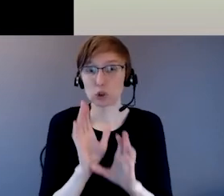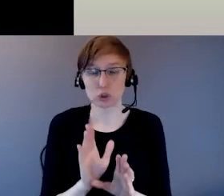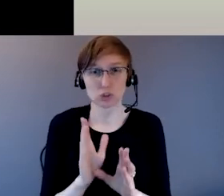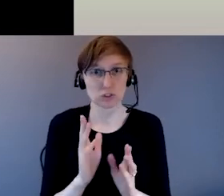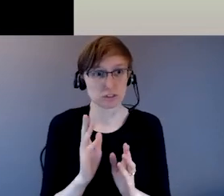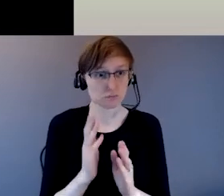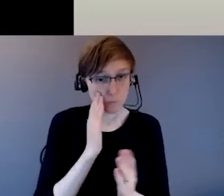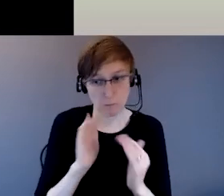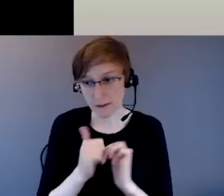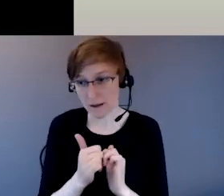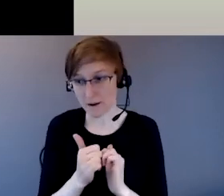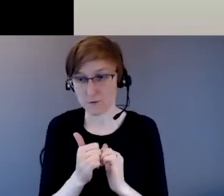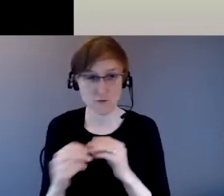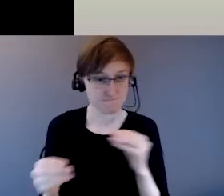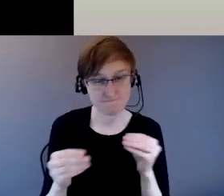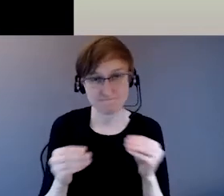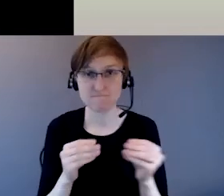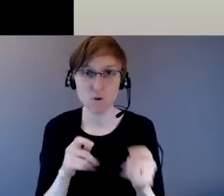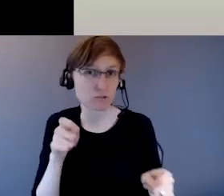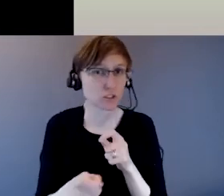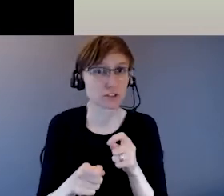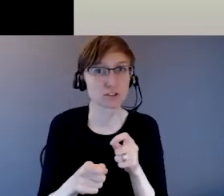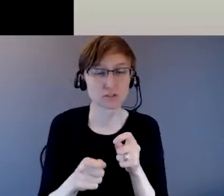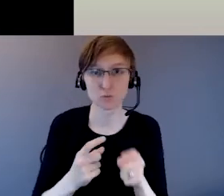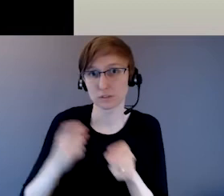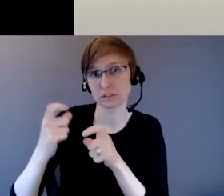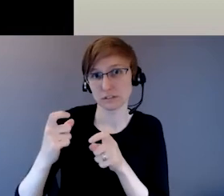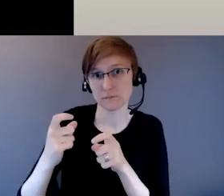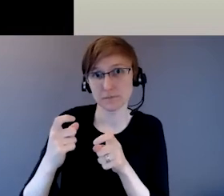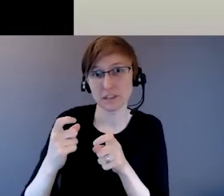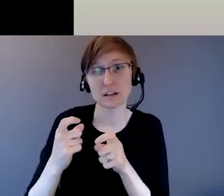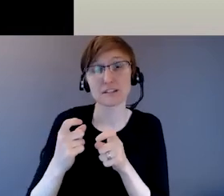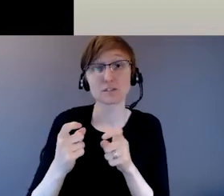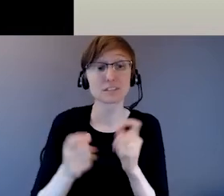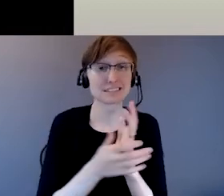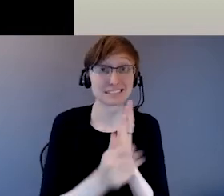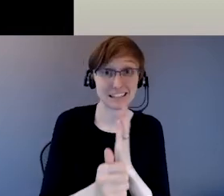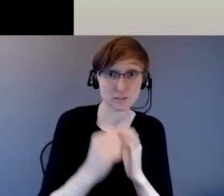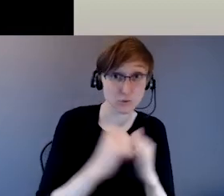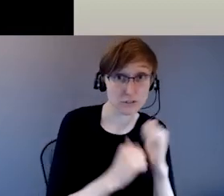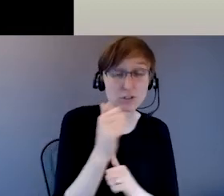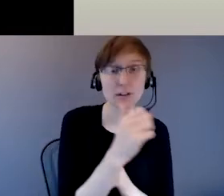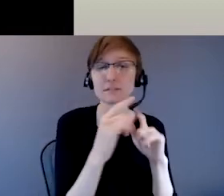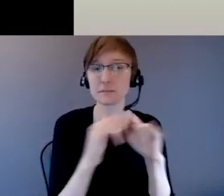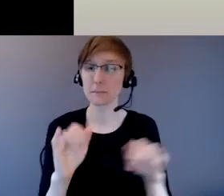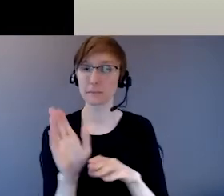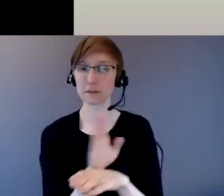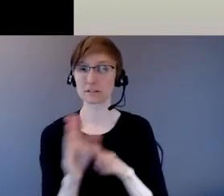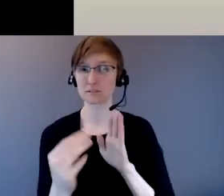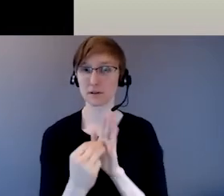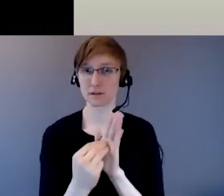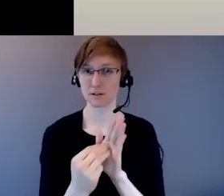quickly, but not just in the skills structuring, to the actual business models, to be able to really understand that there